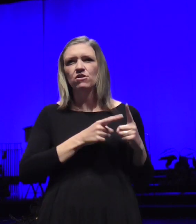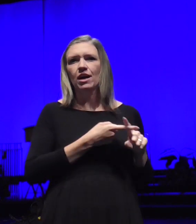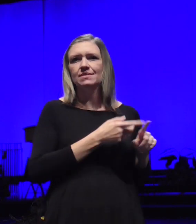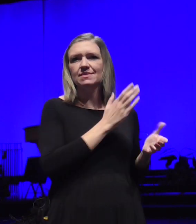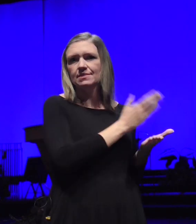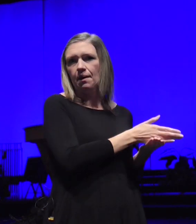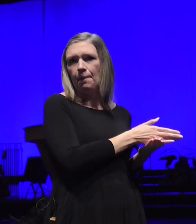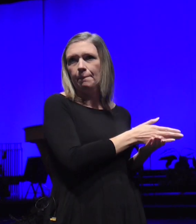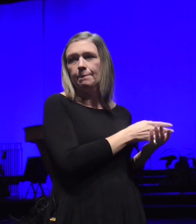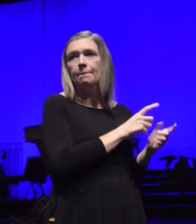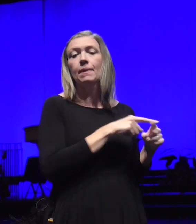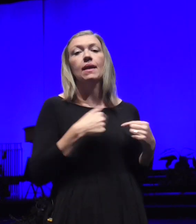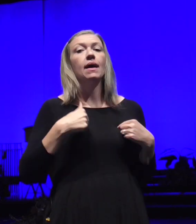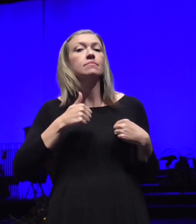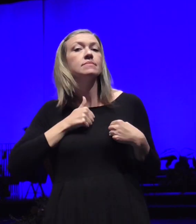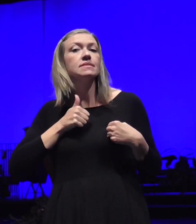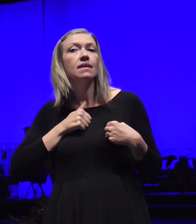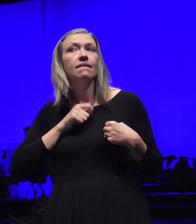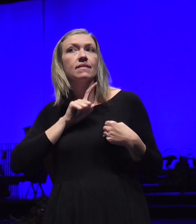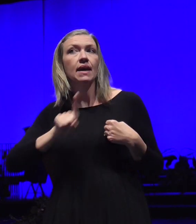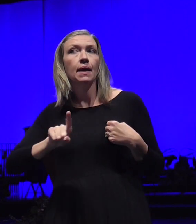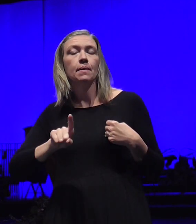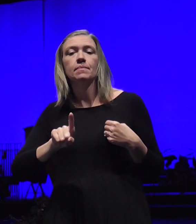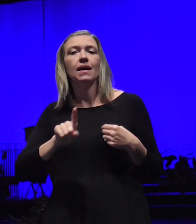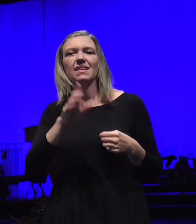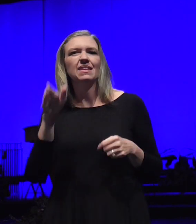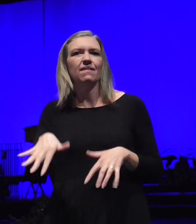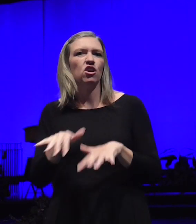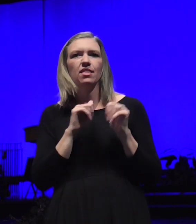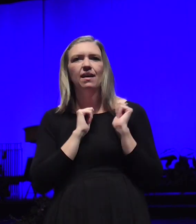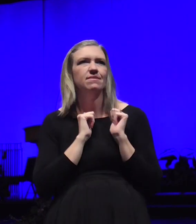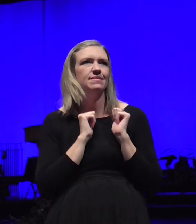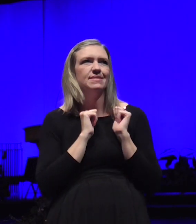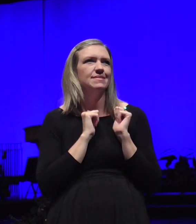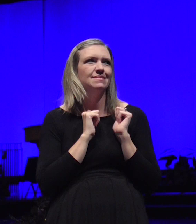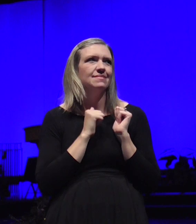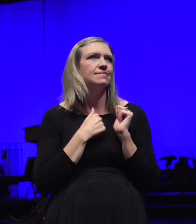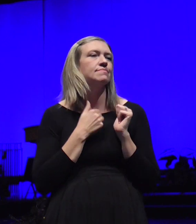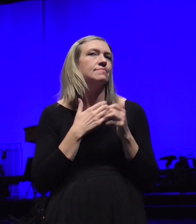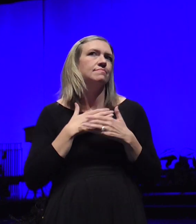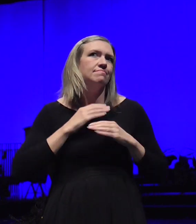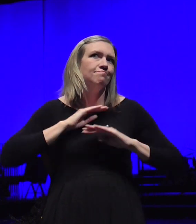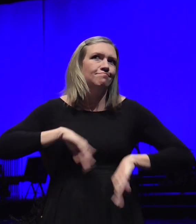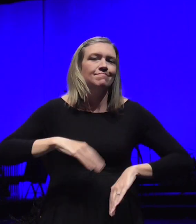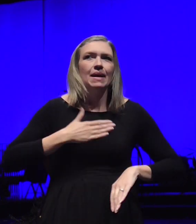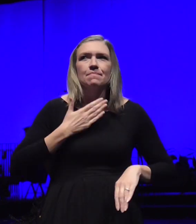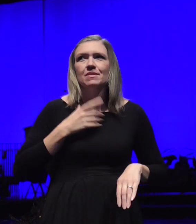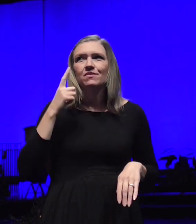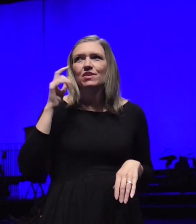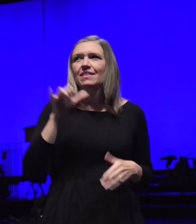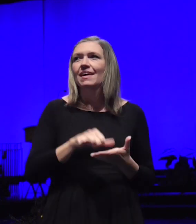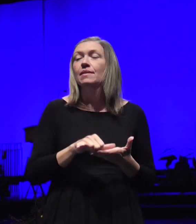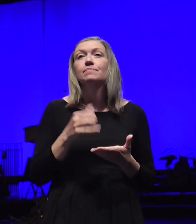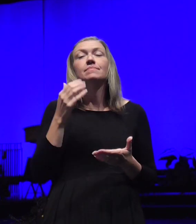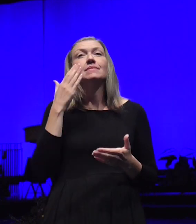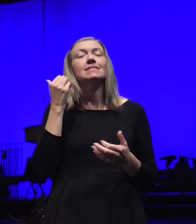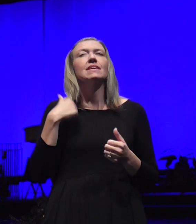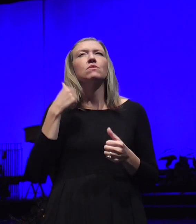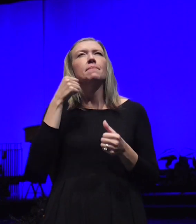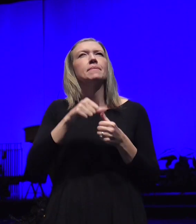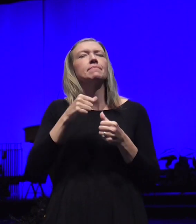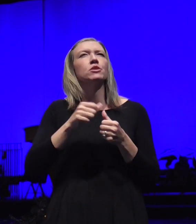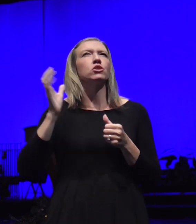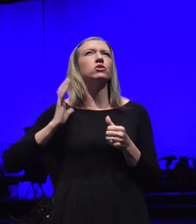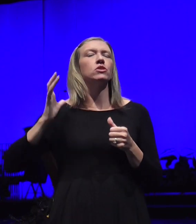with me. And I came back and I've never left. And I'm glad for that. Because I remember when I